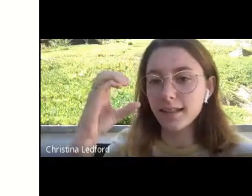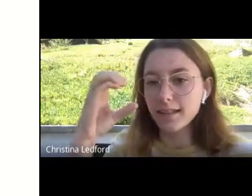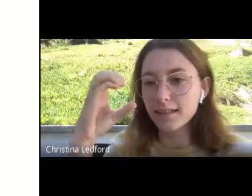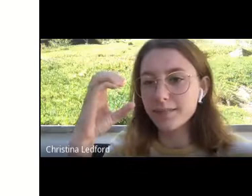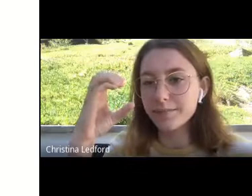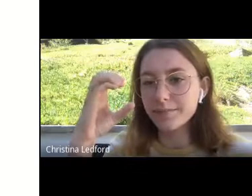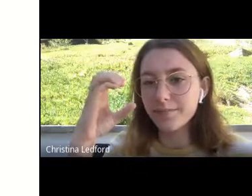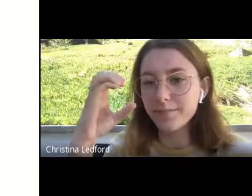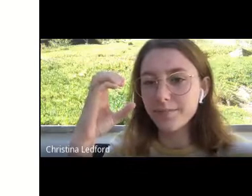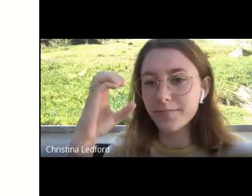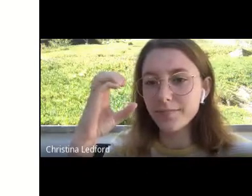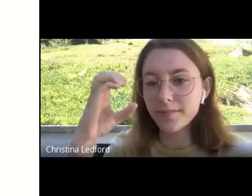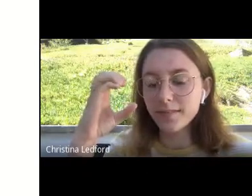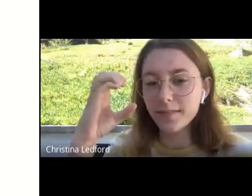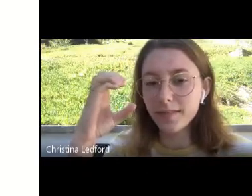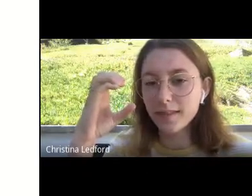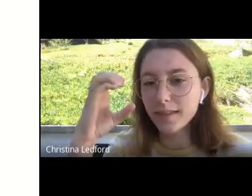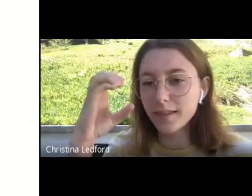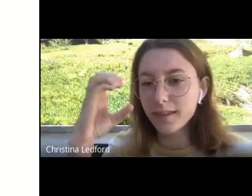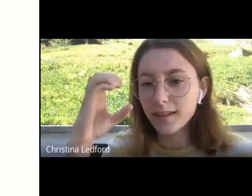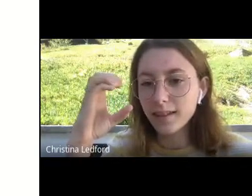And C.